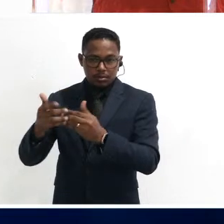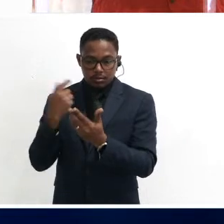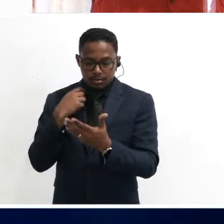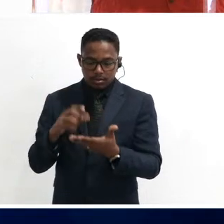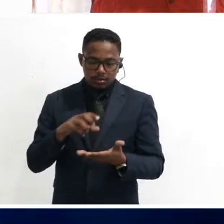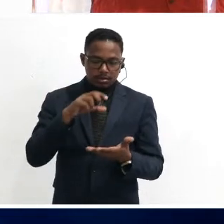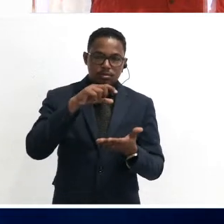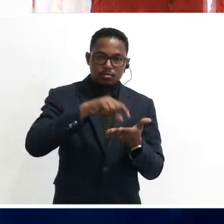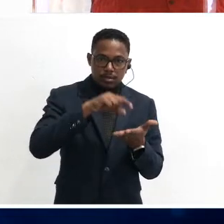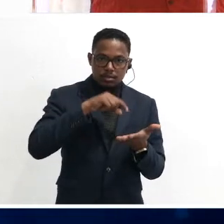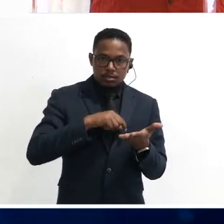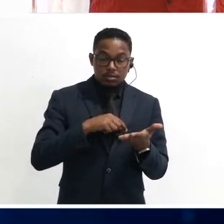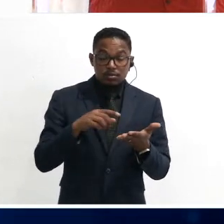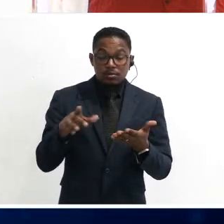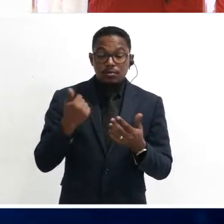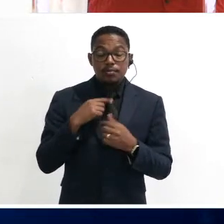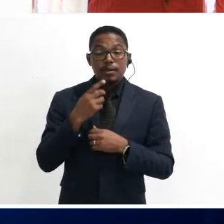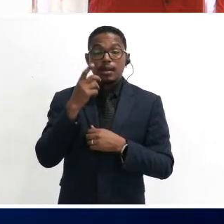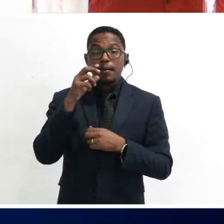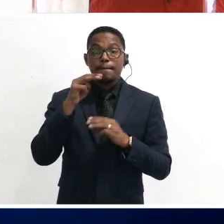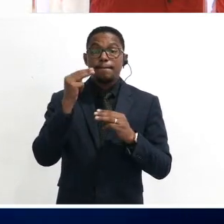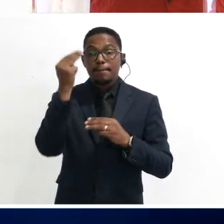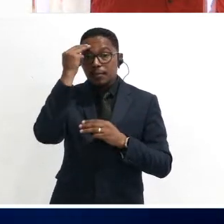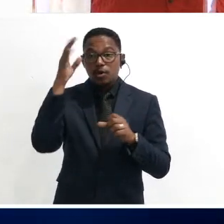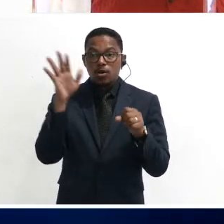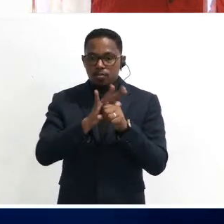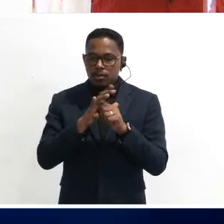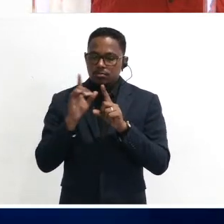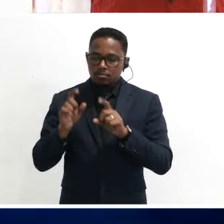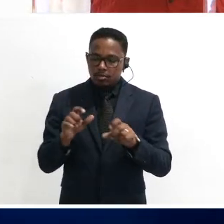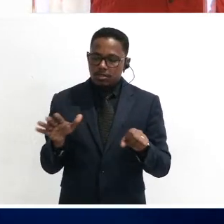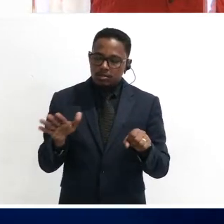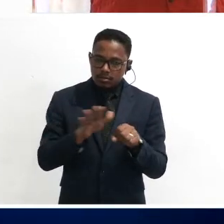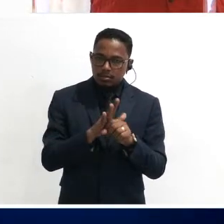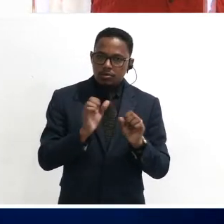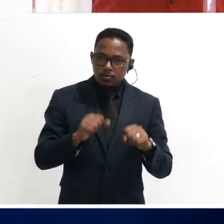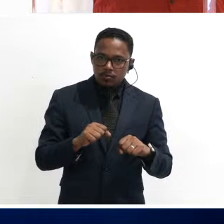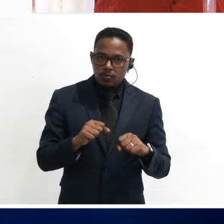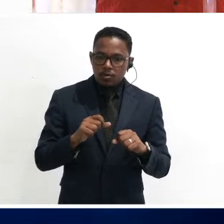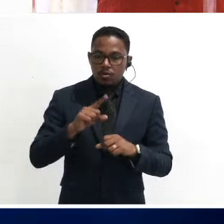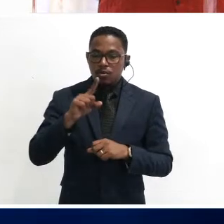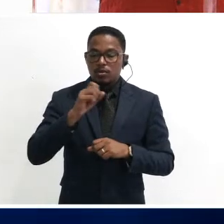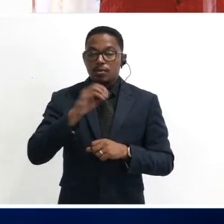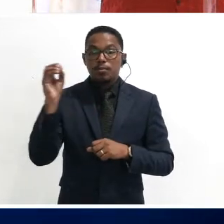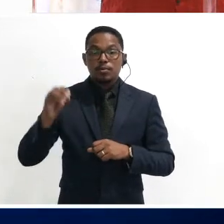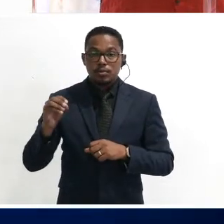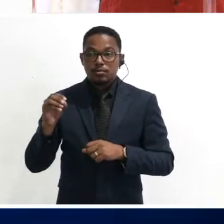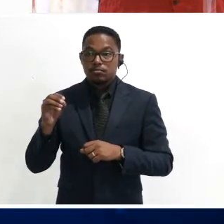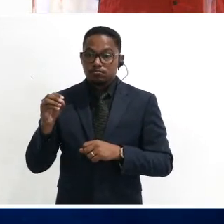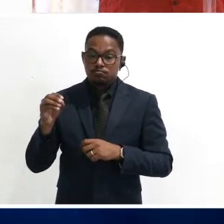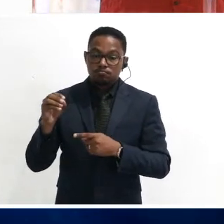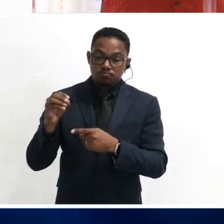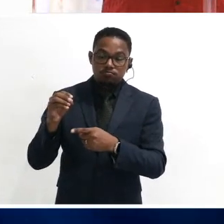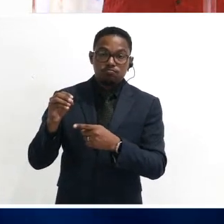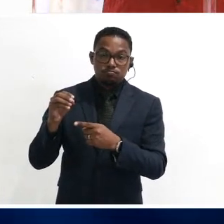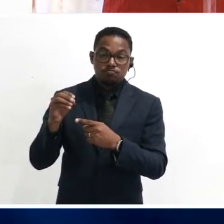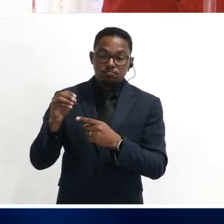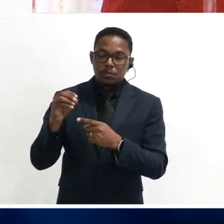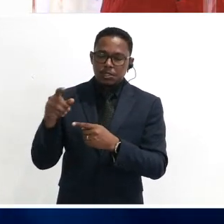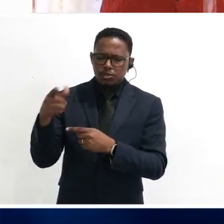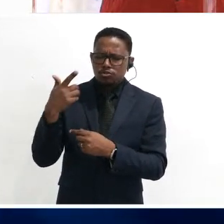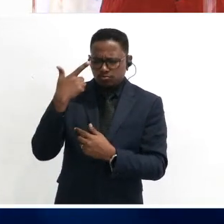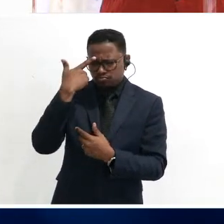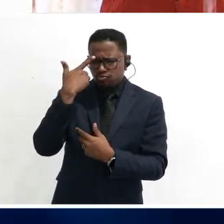go through a final test. You can know with 100% certainty that everything is good before it gets committed to the final package.